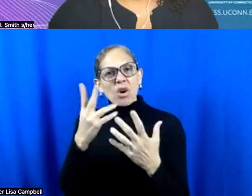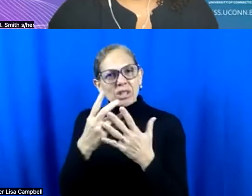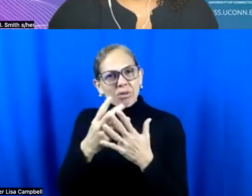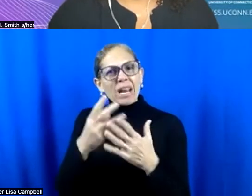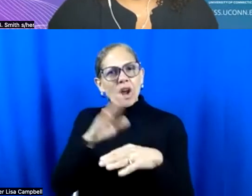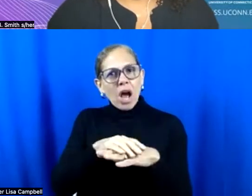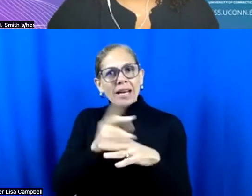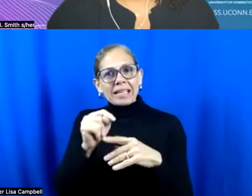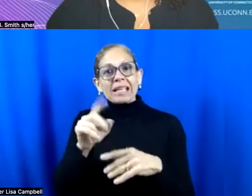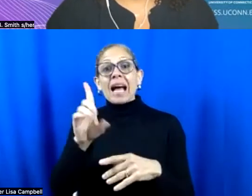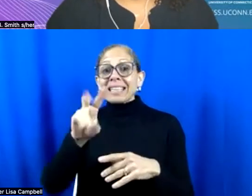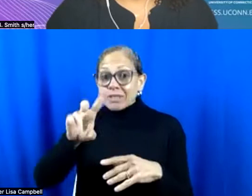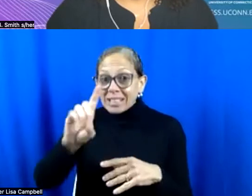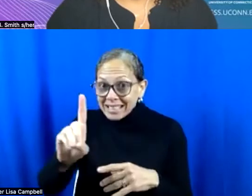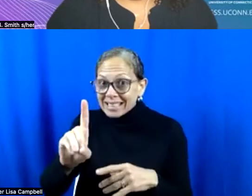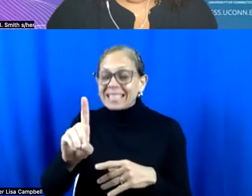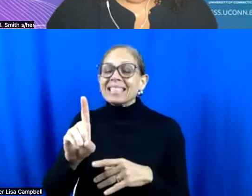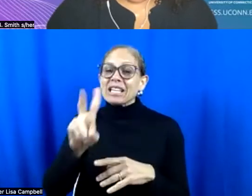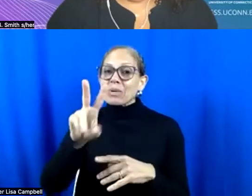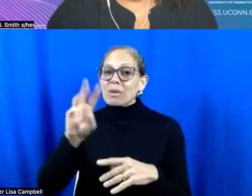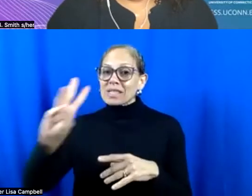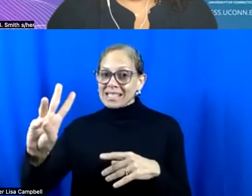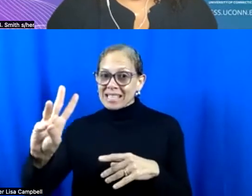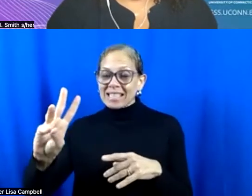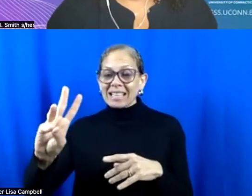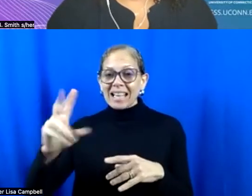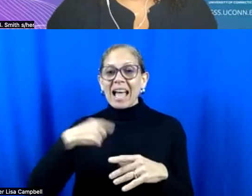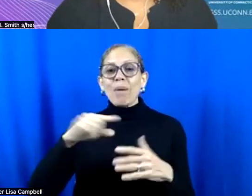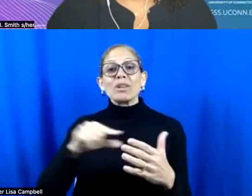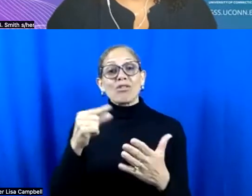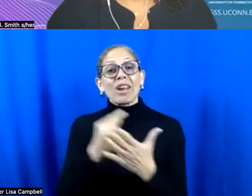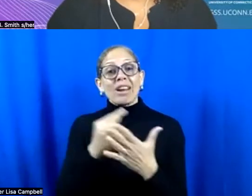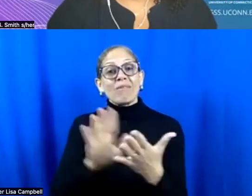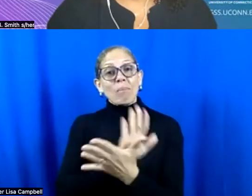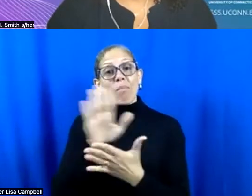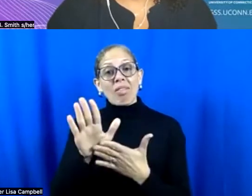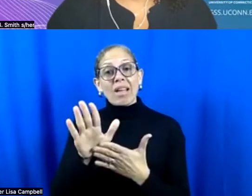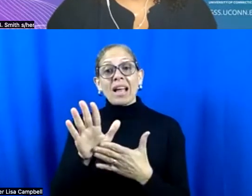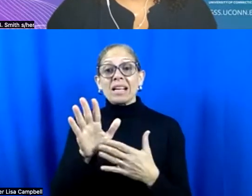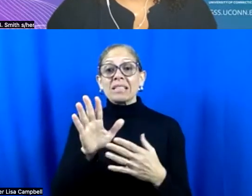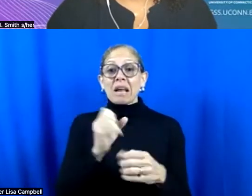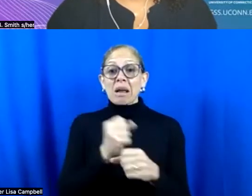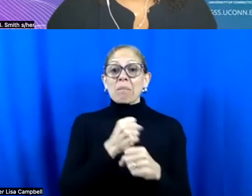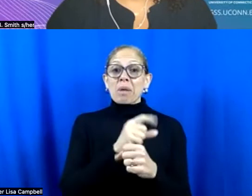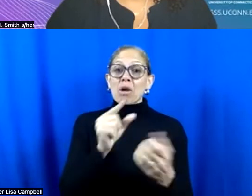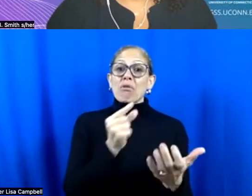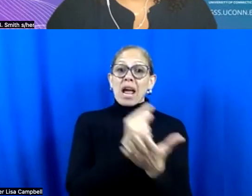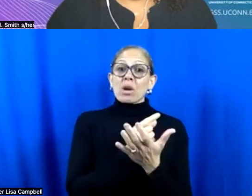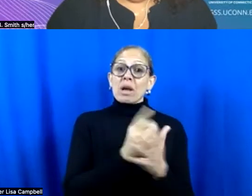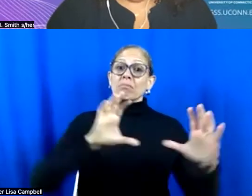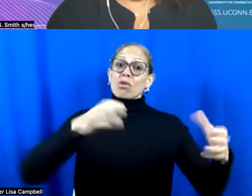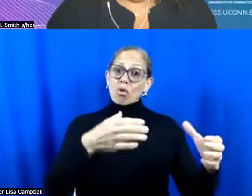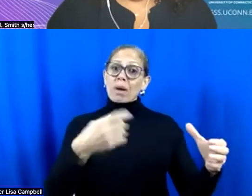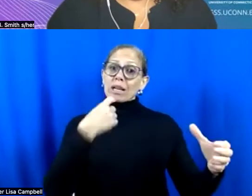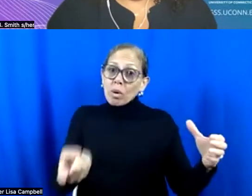and I bought the DVD when I was graduating college, and made my graduate school cohort sit and watch it and have a